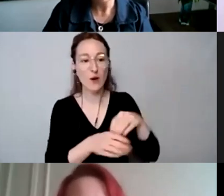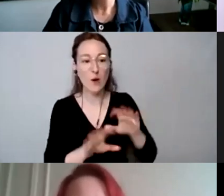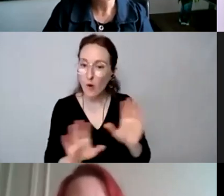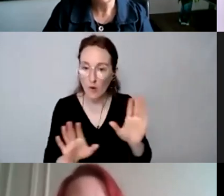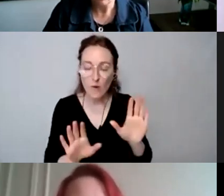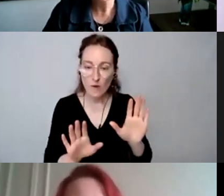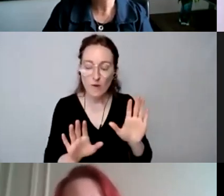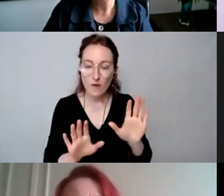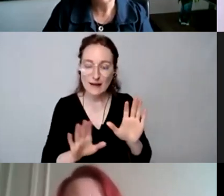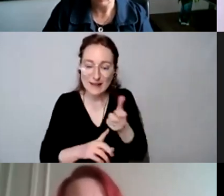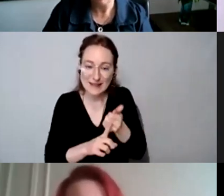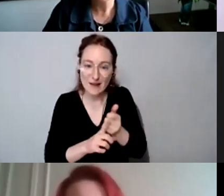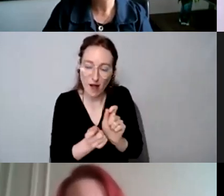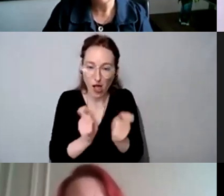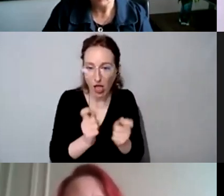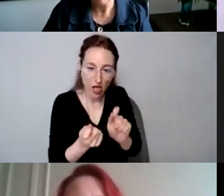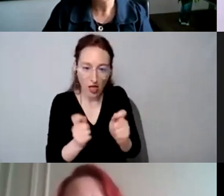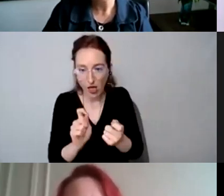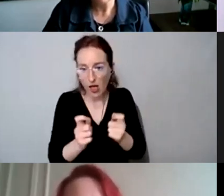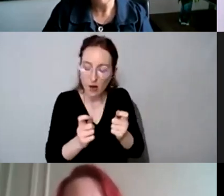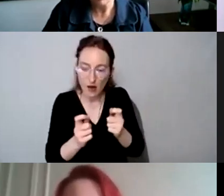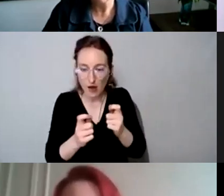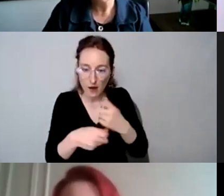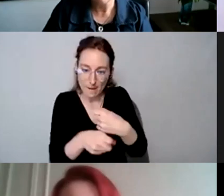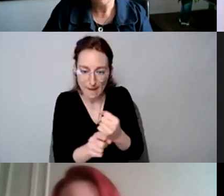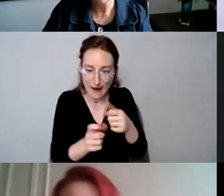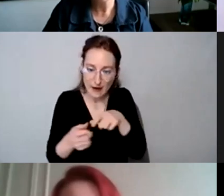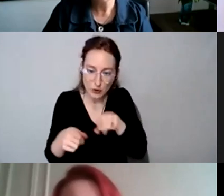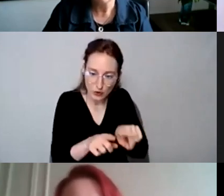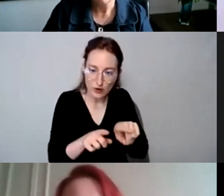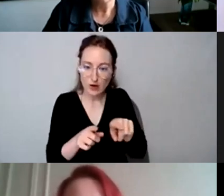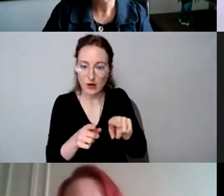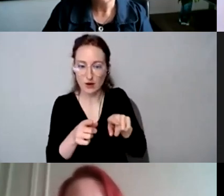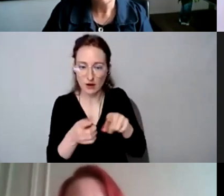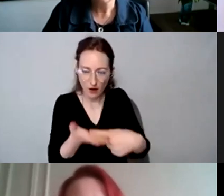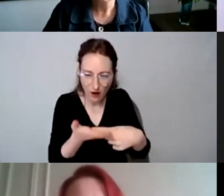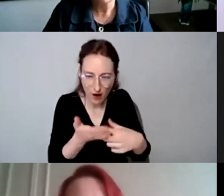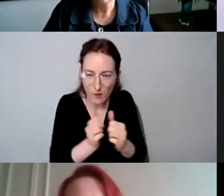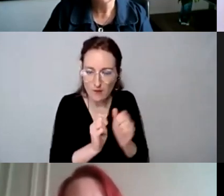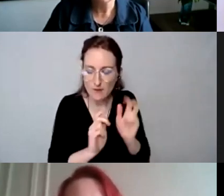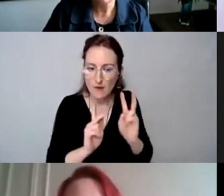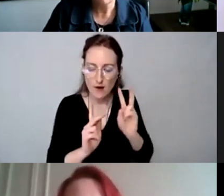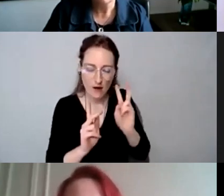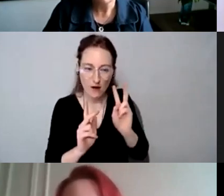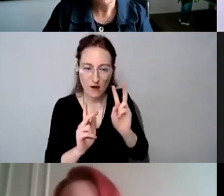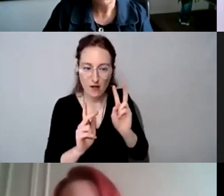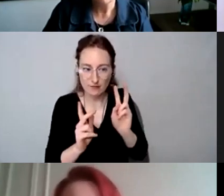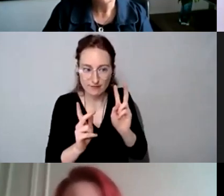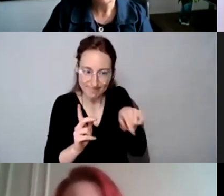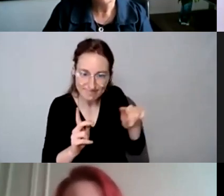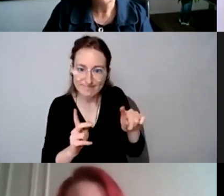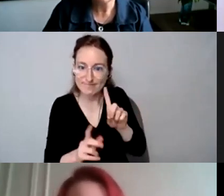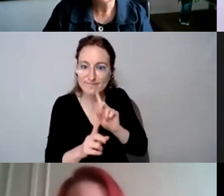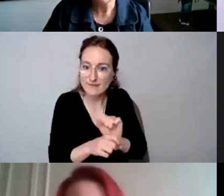in this process of, in these conversations with people with disabilities. And it should